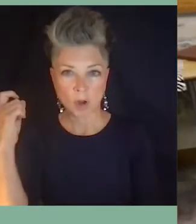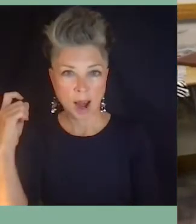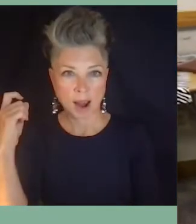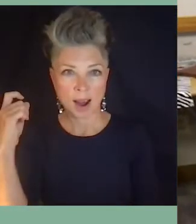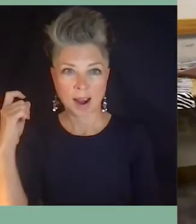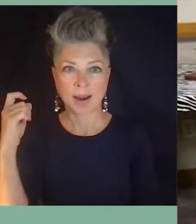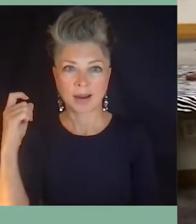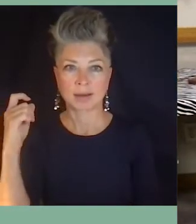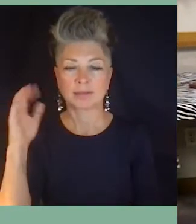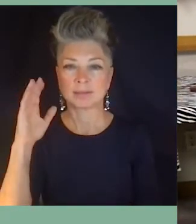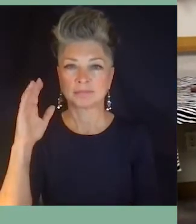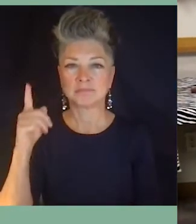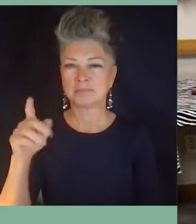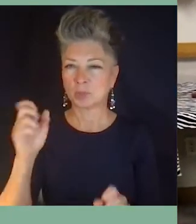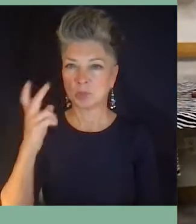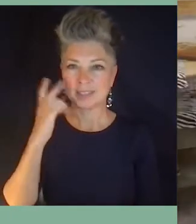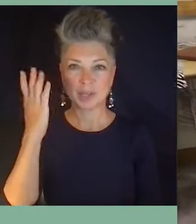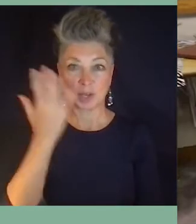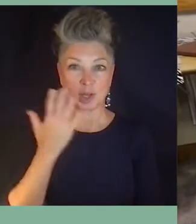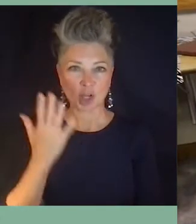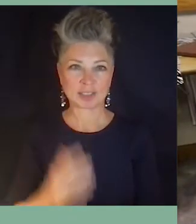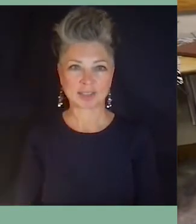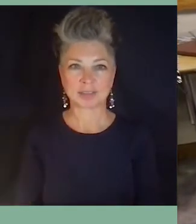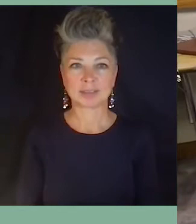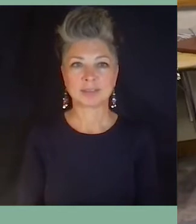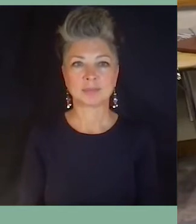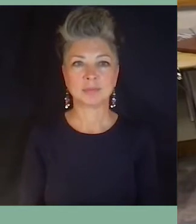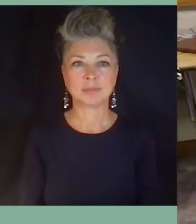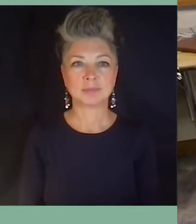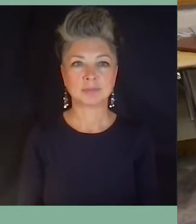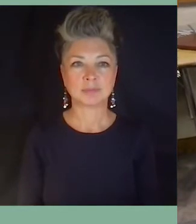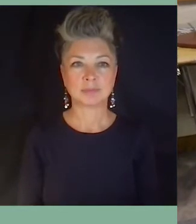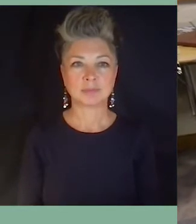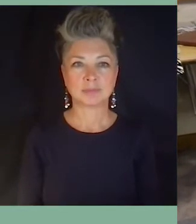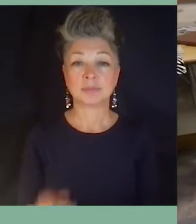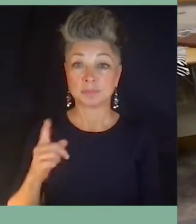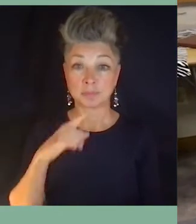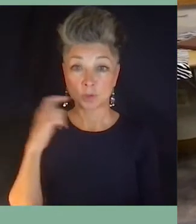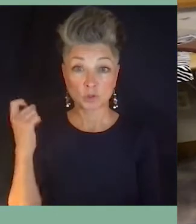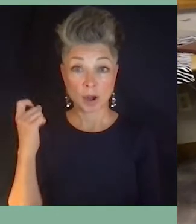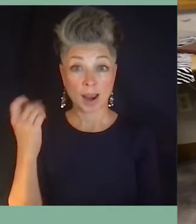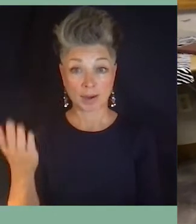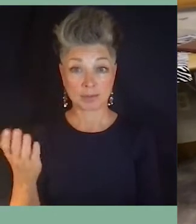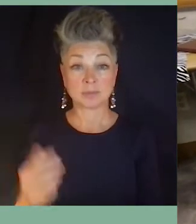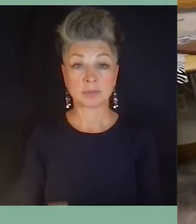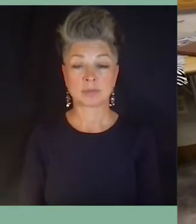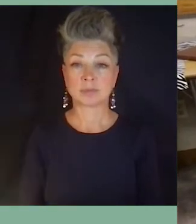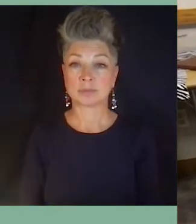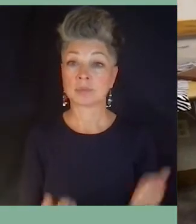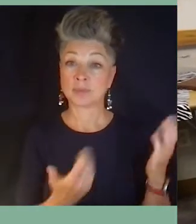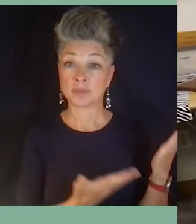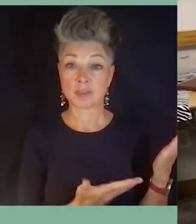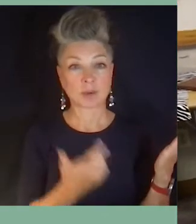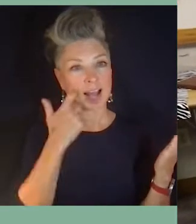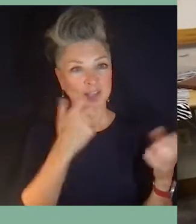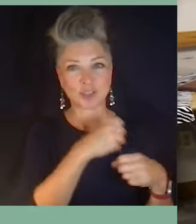and let you see how it look. Okay, cause this one is all dry. And